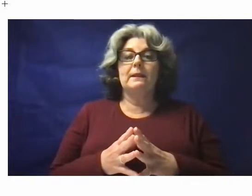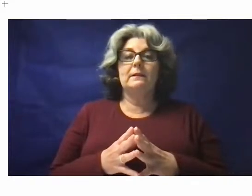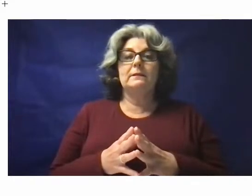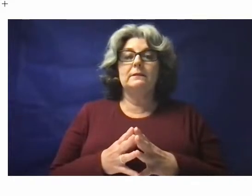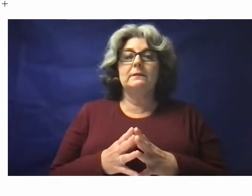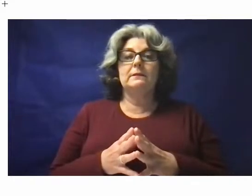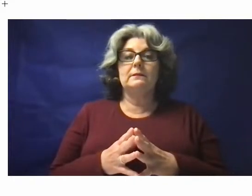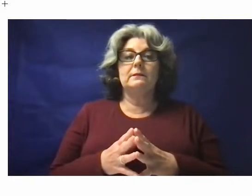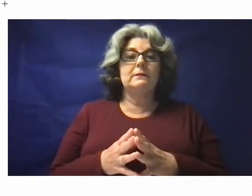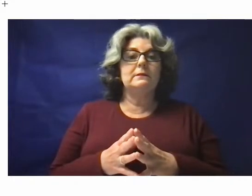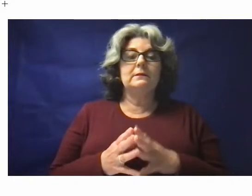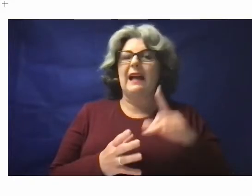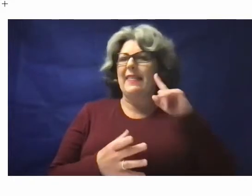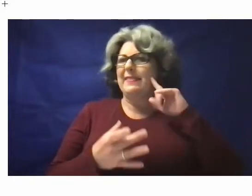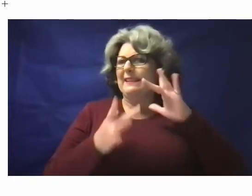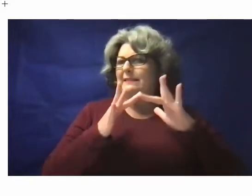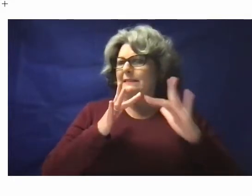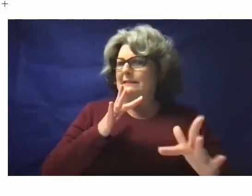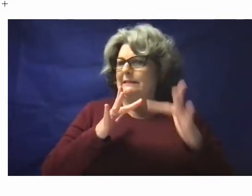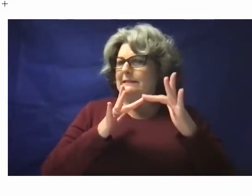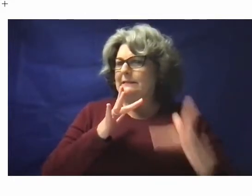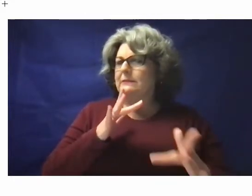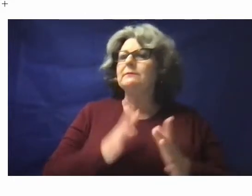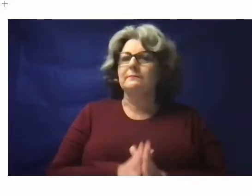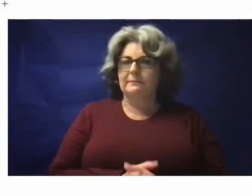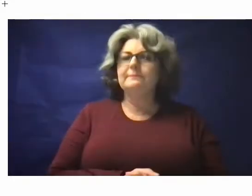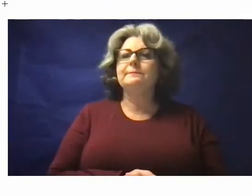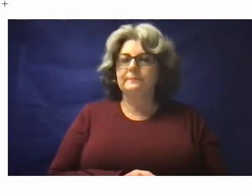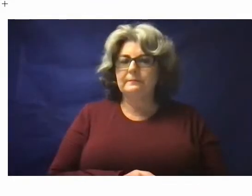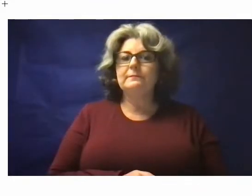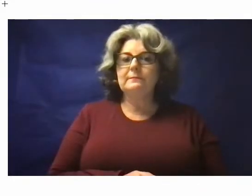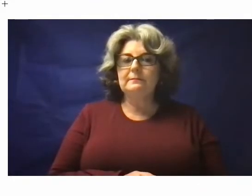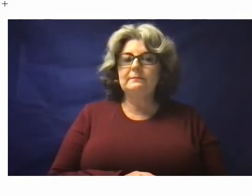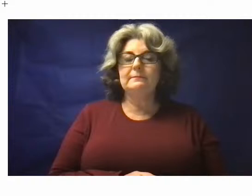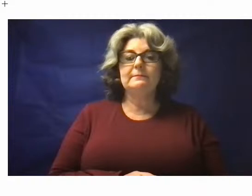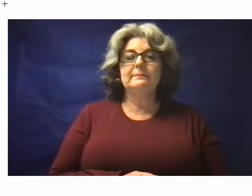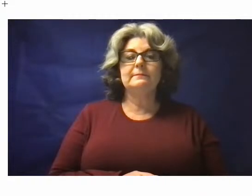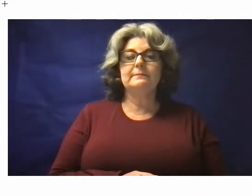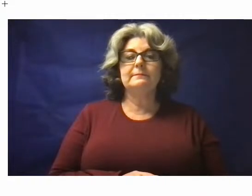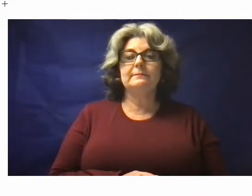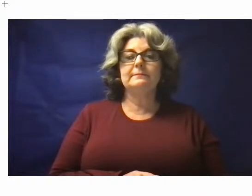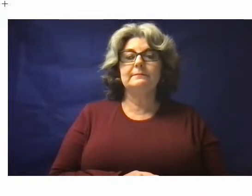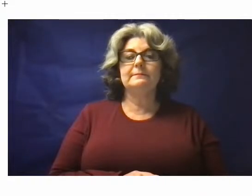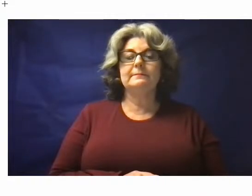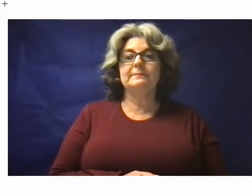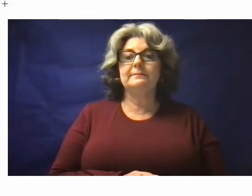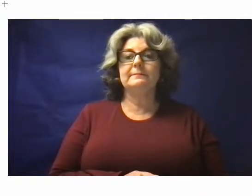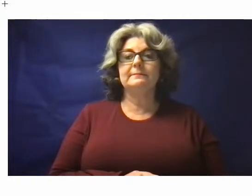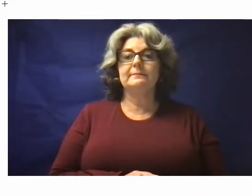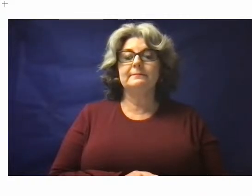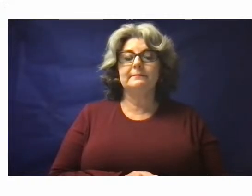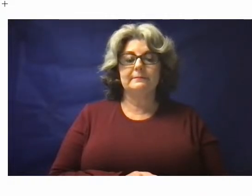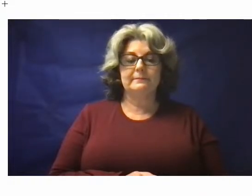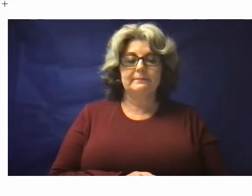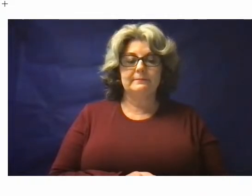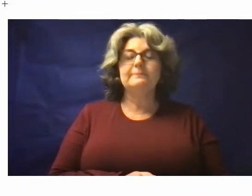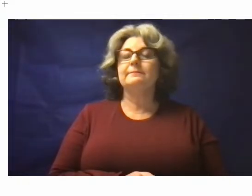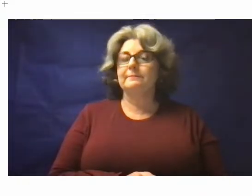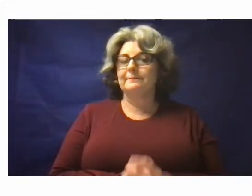I think my connection was down for a moment. Are we okay now? Yes? Hello? Yes, very